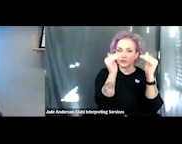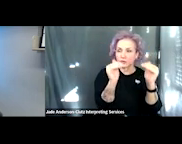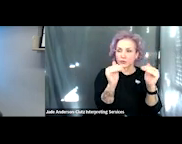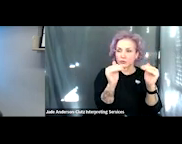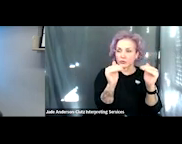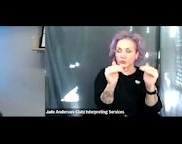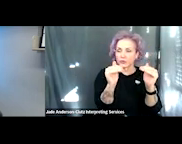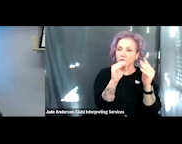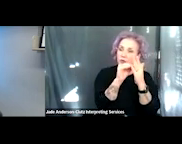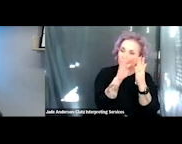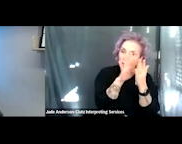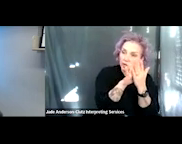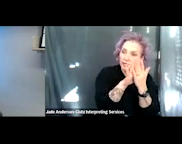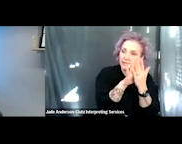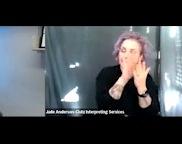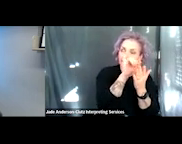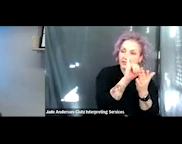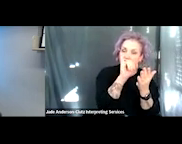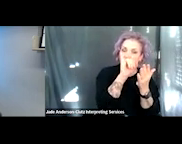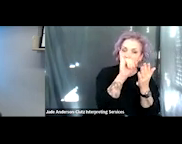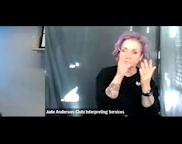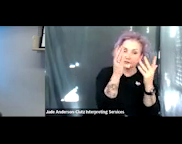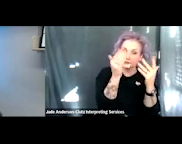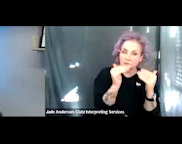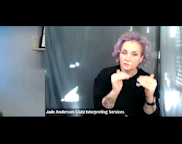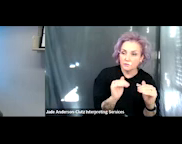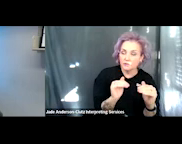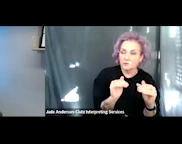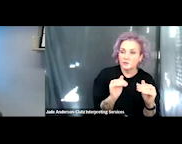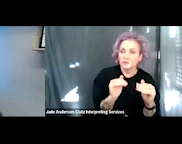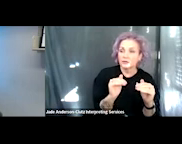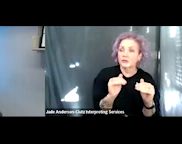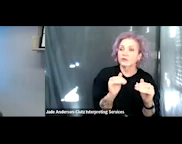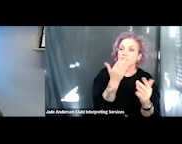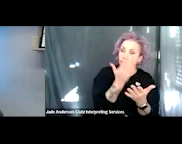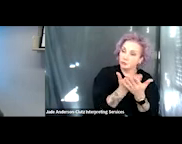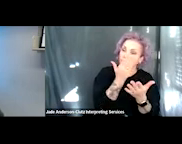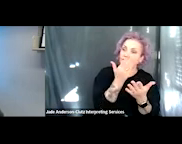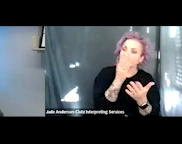infections, the timeline sort of is getting closer to now. And that's what you'll